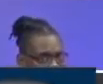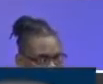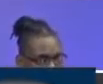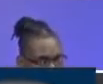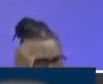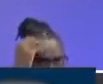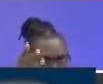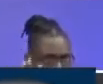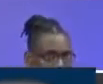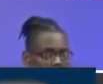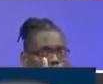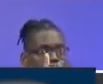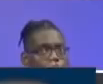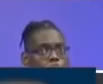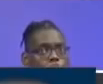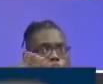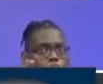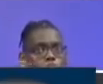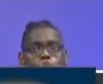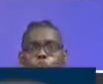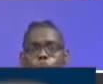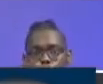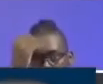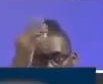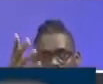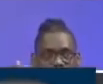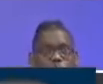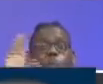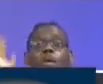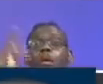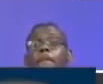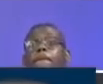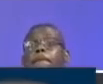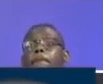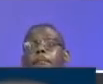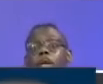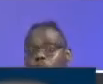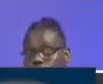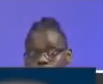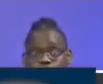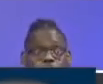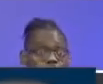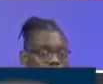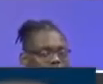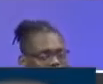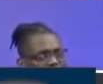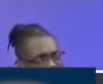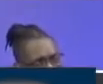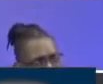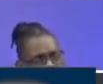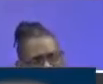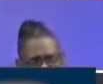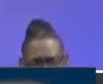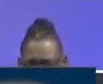upon today to do that. So